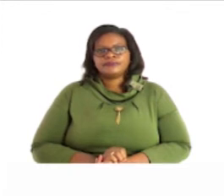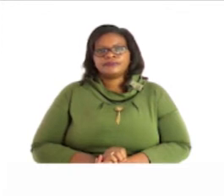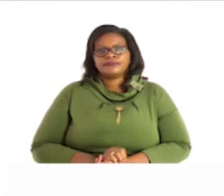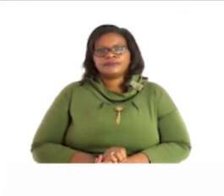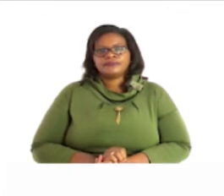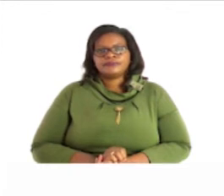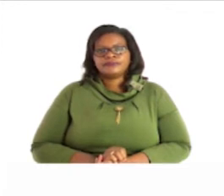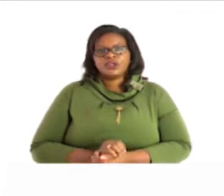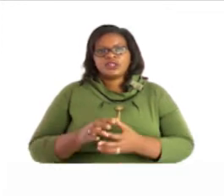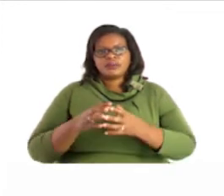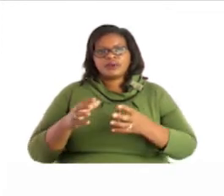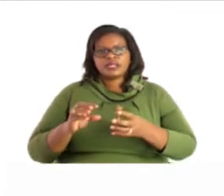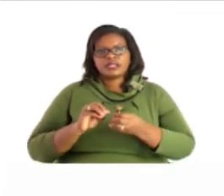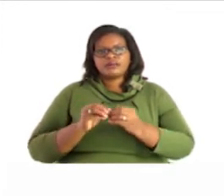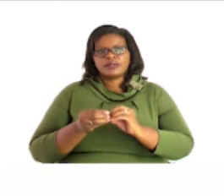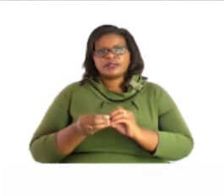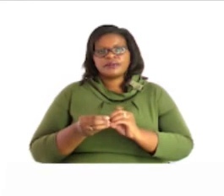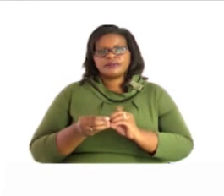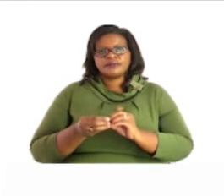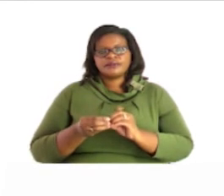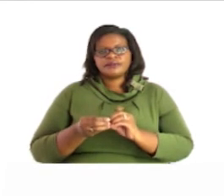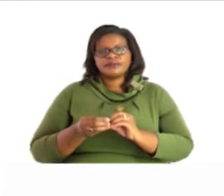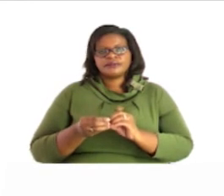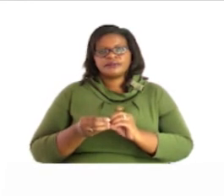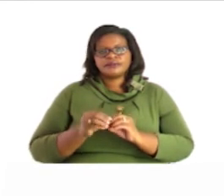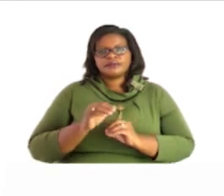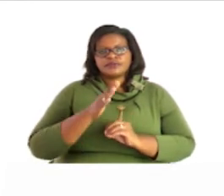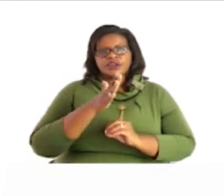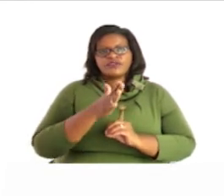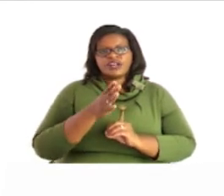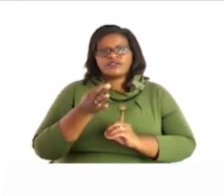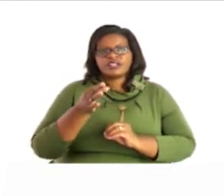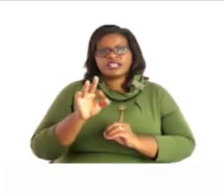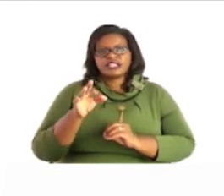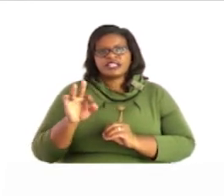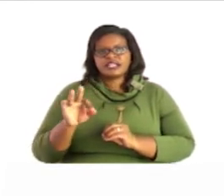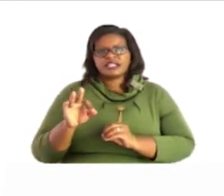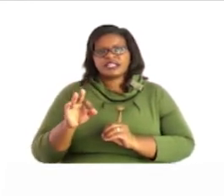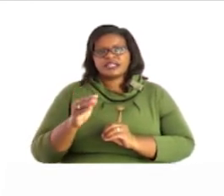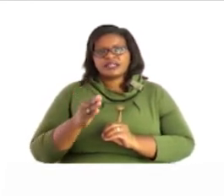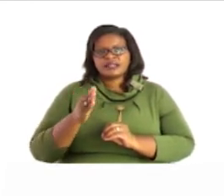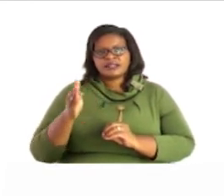The biggest number is supposed to be 599, followed by